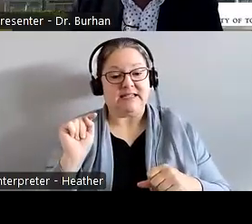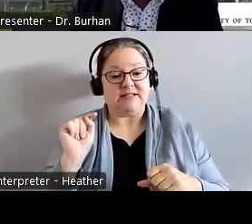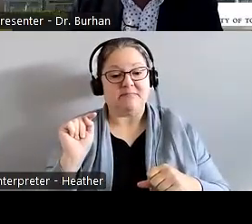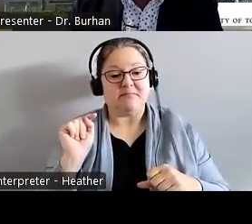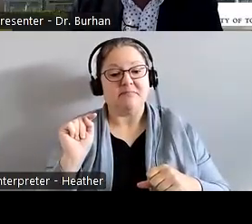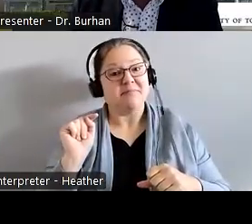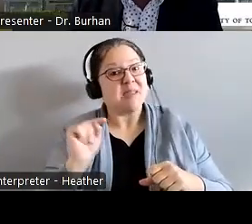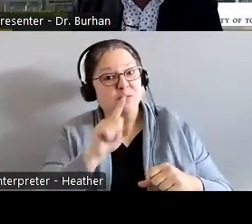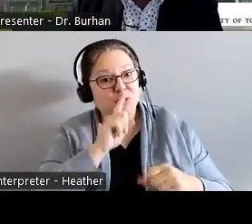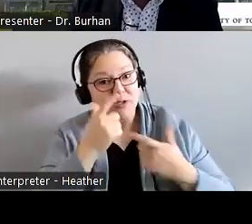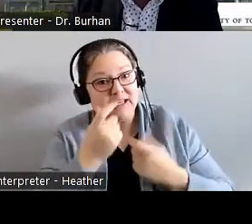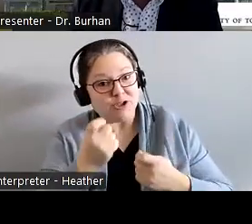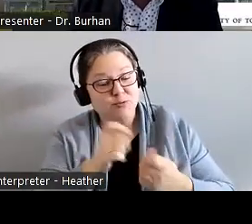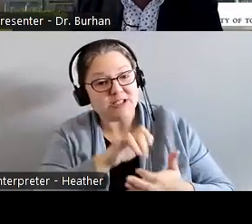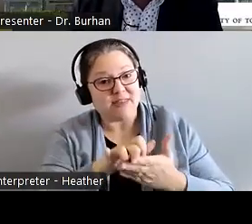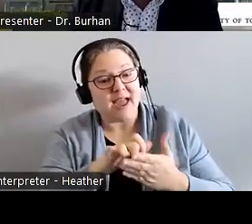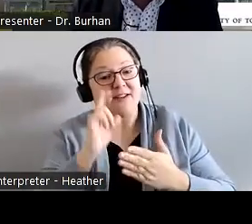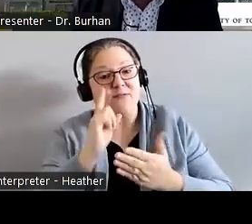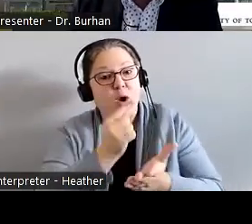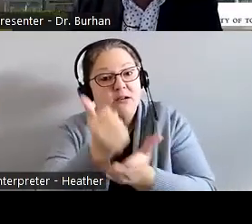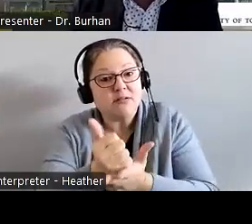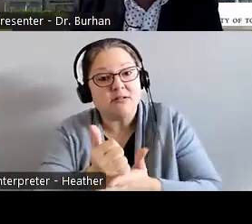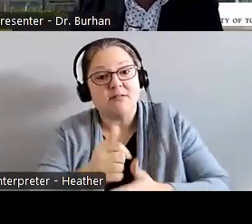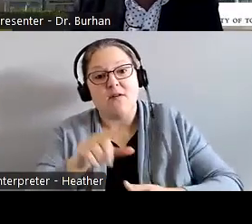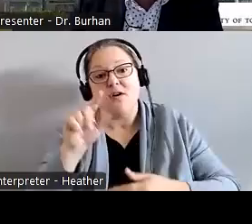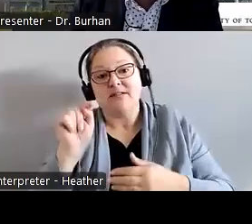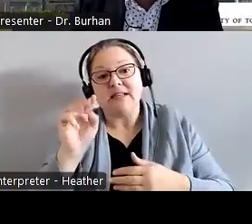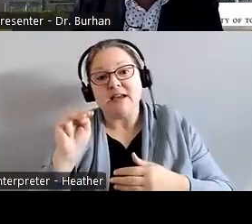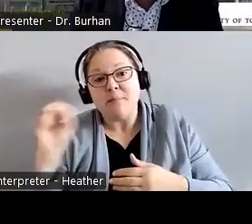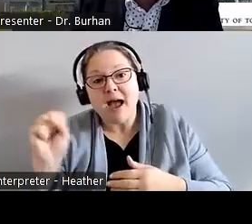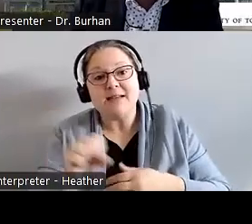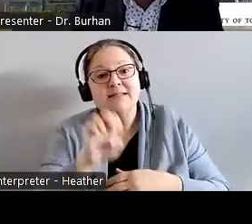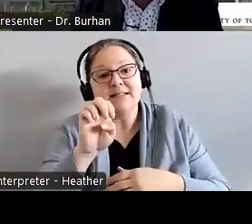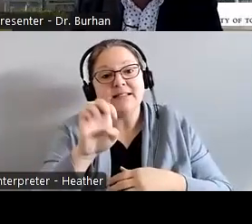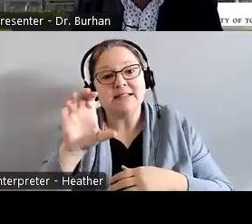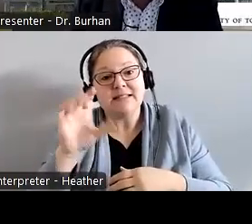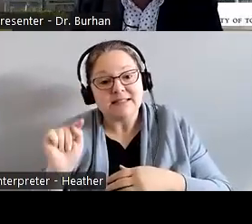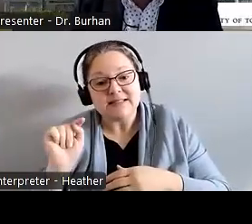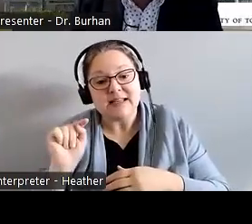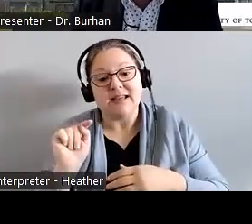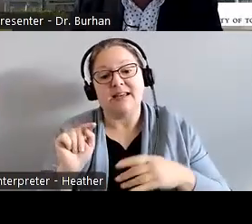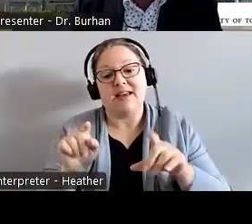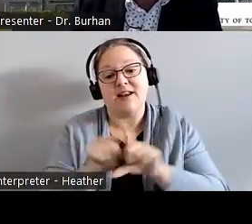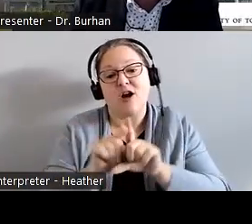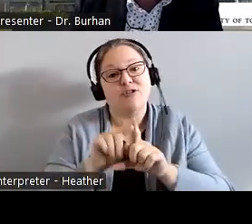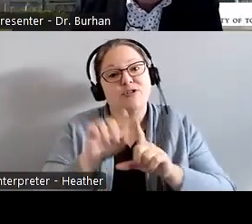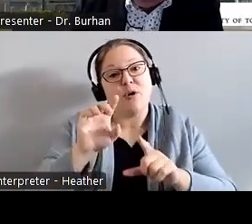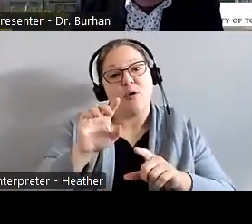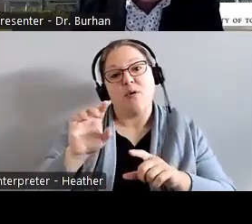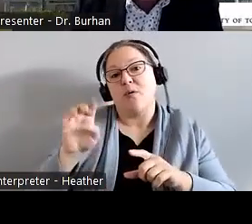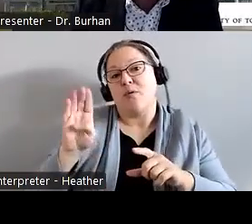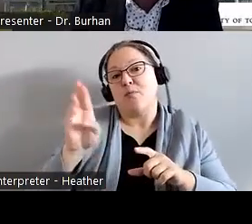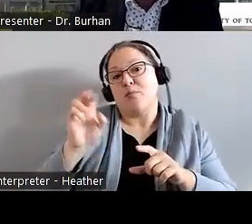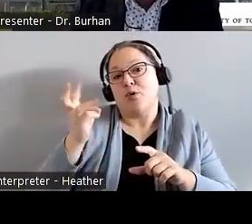that sparked my interest in interventions like TMS and ECT, and our Brewer at the time was the one that was leading